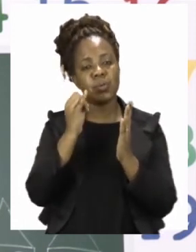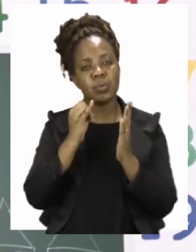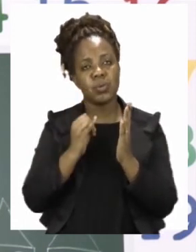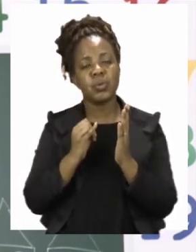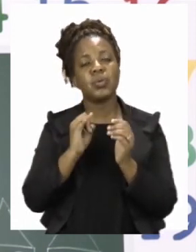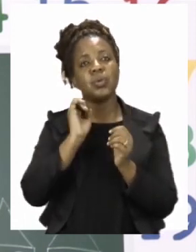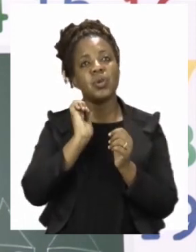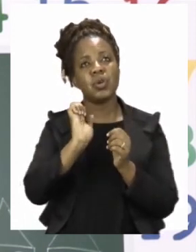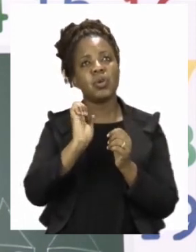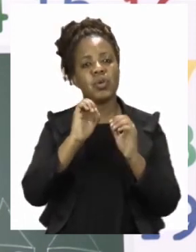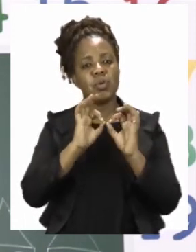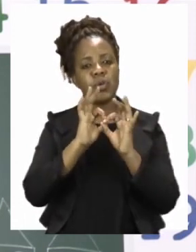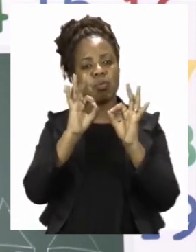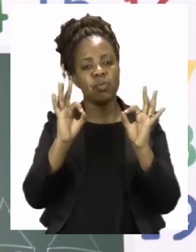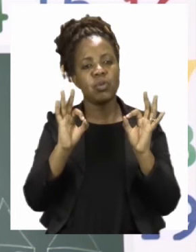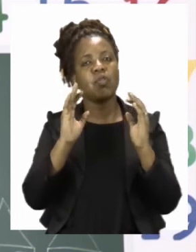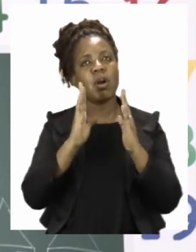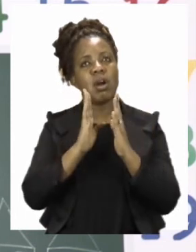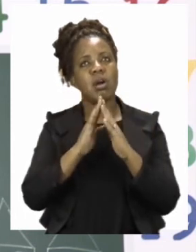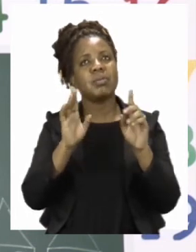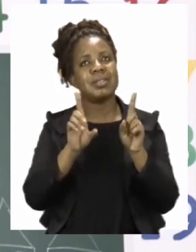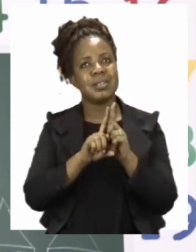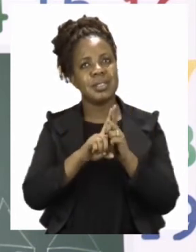to find out where the tree